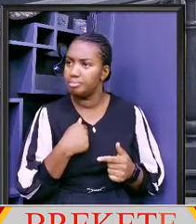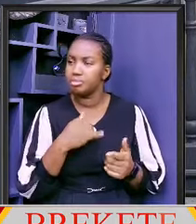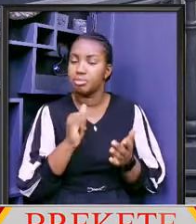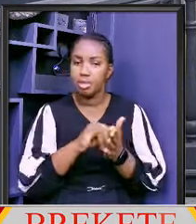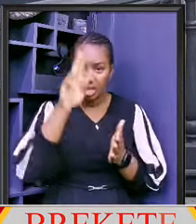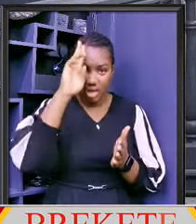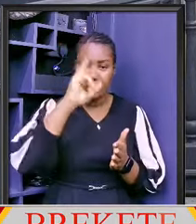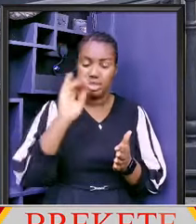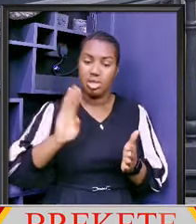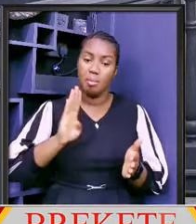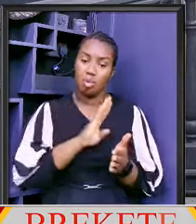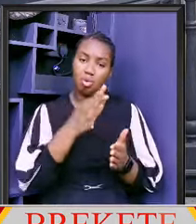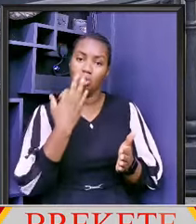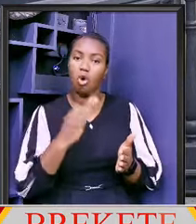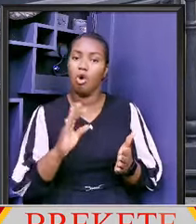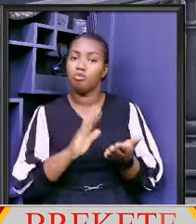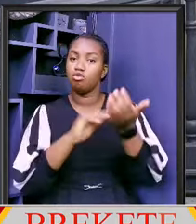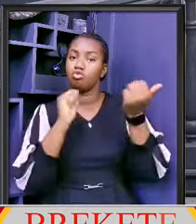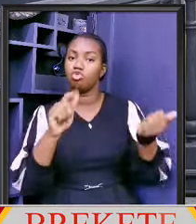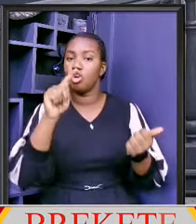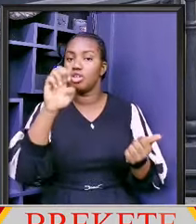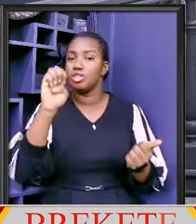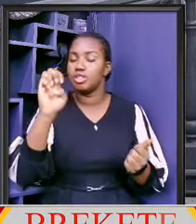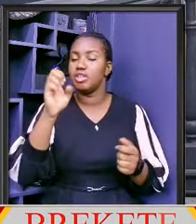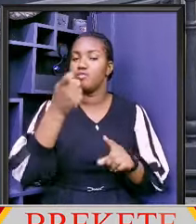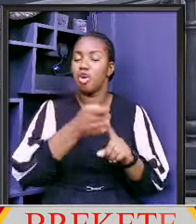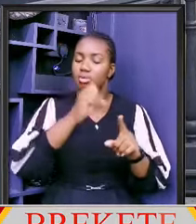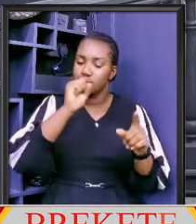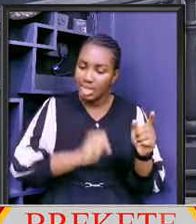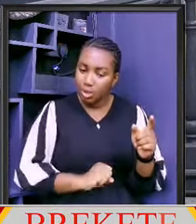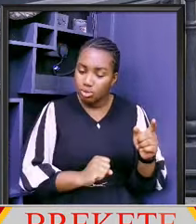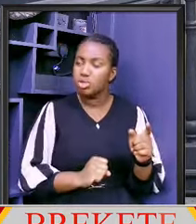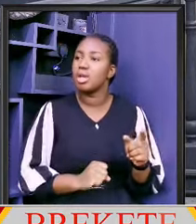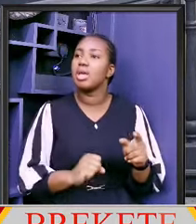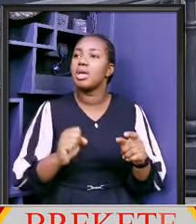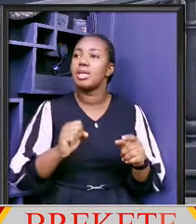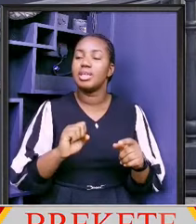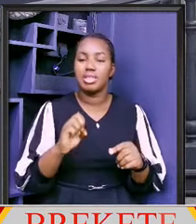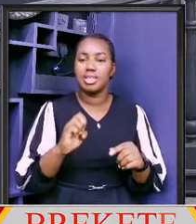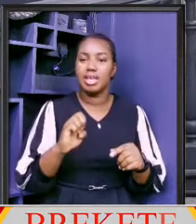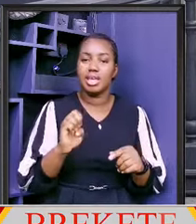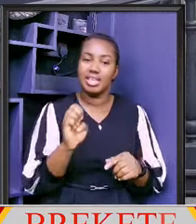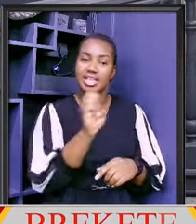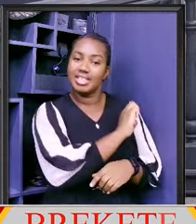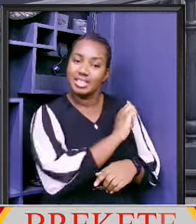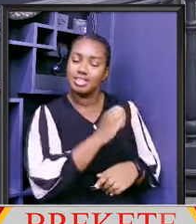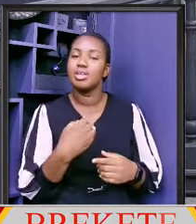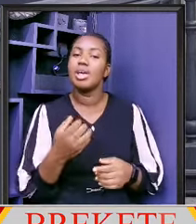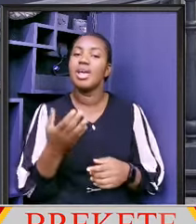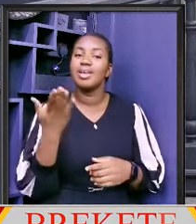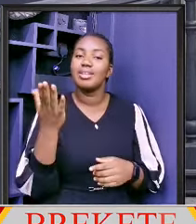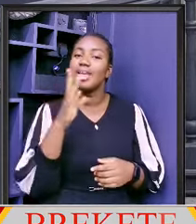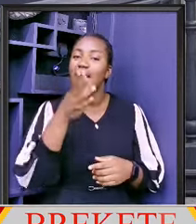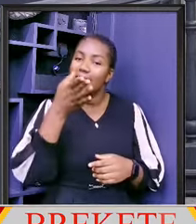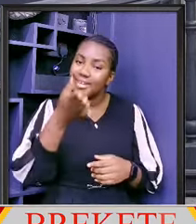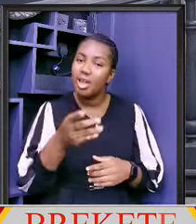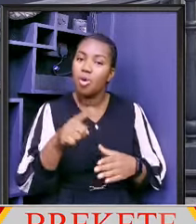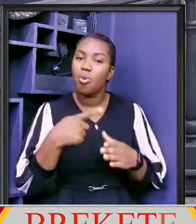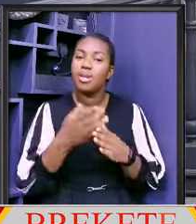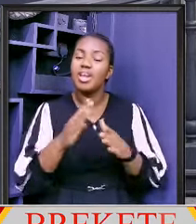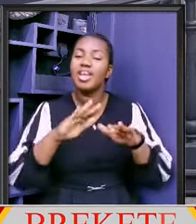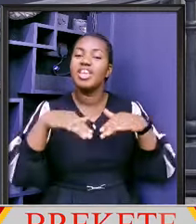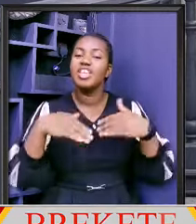South. Rafael Uzumike is a board of trustee from East. You see where they are there. Where they give promise